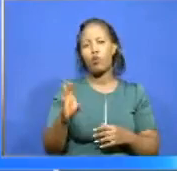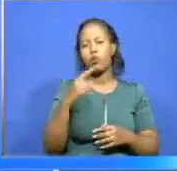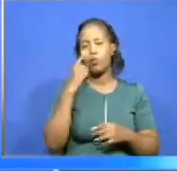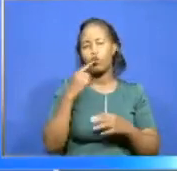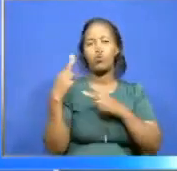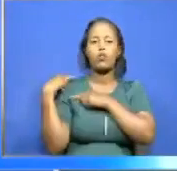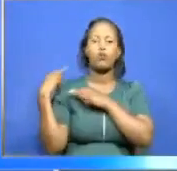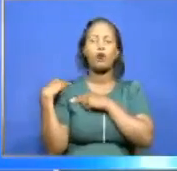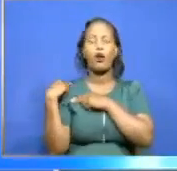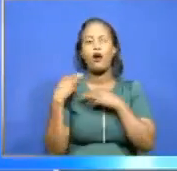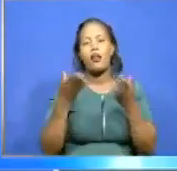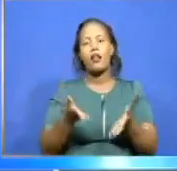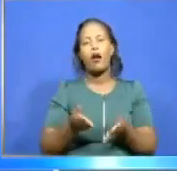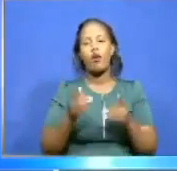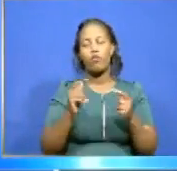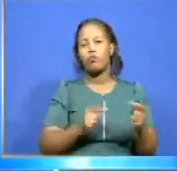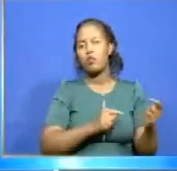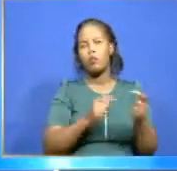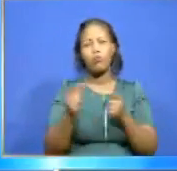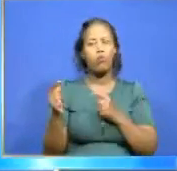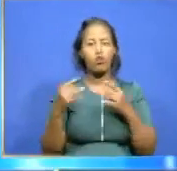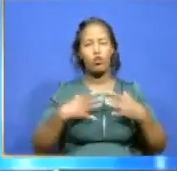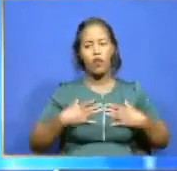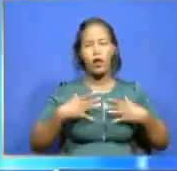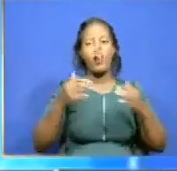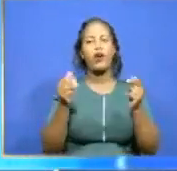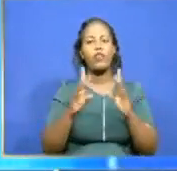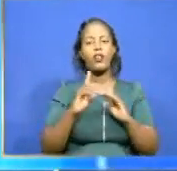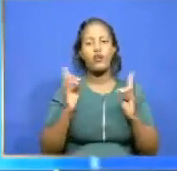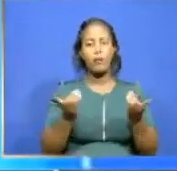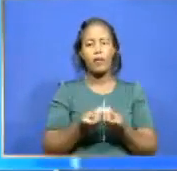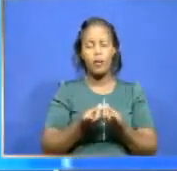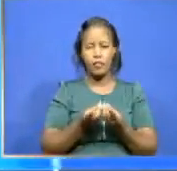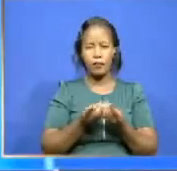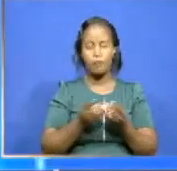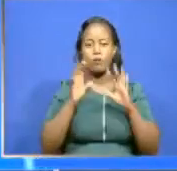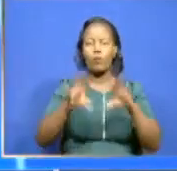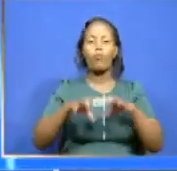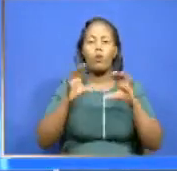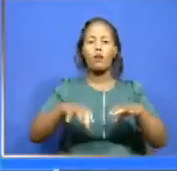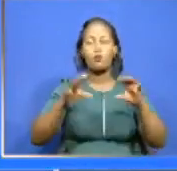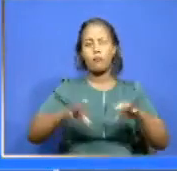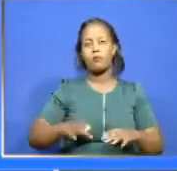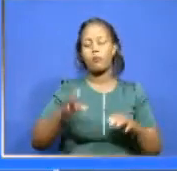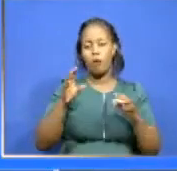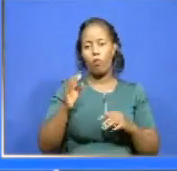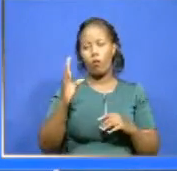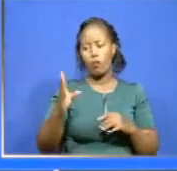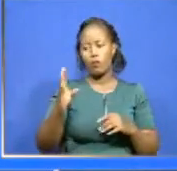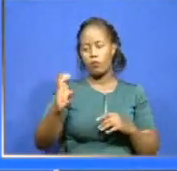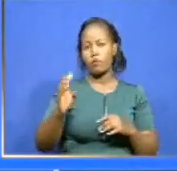of administration, will now head the health department. The agriculture CEC, Dr. Lucy Murugi, has